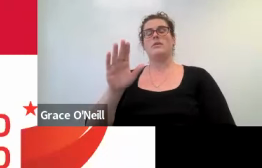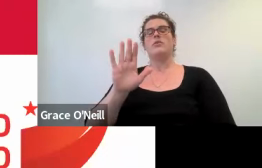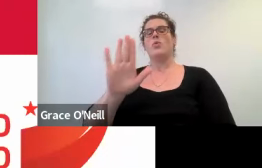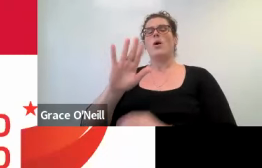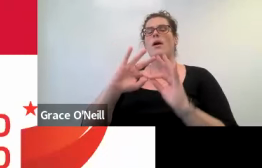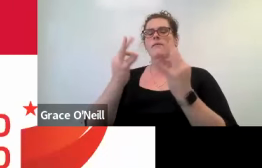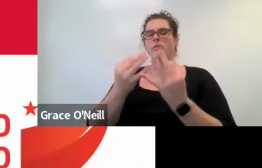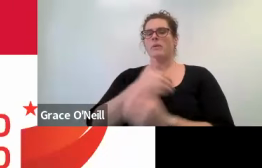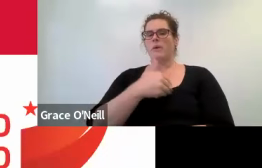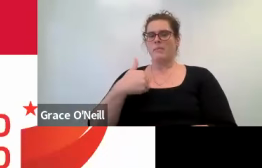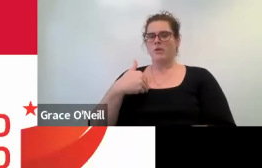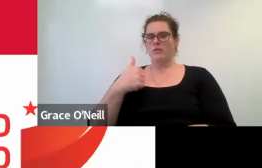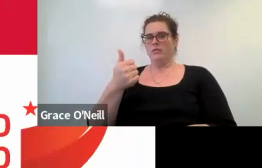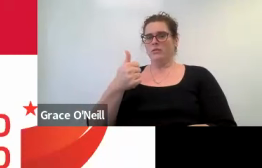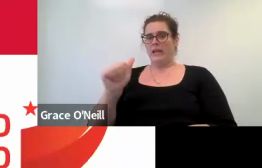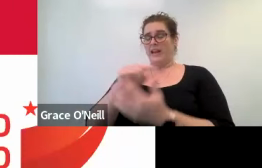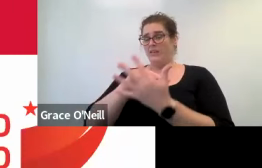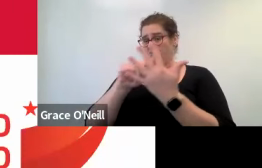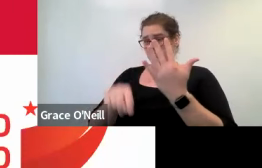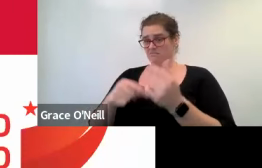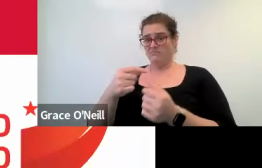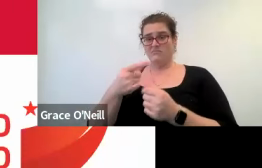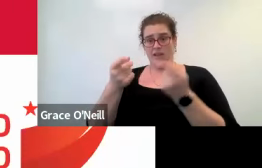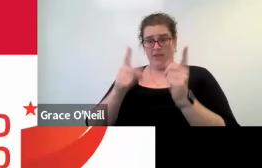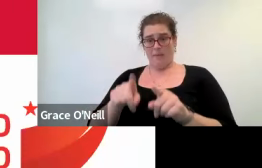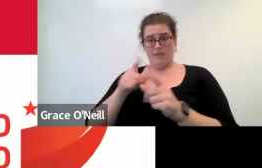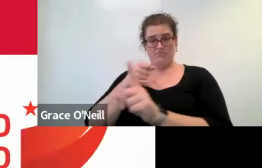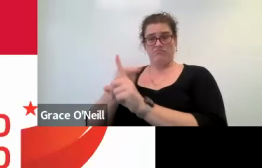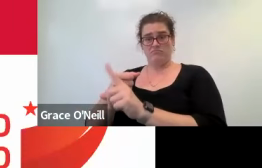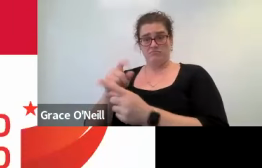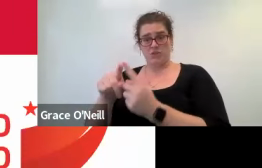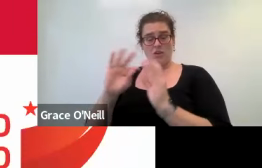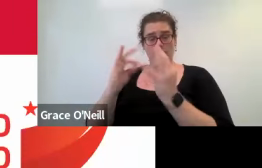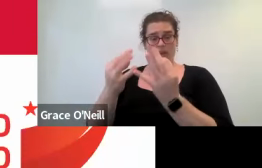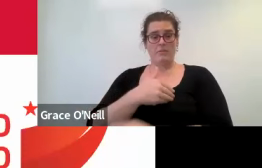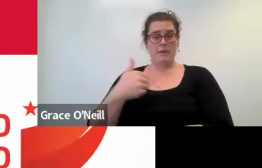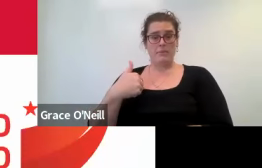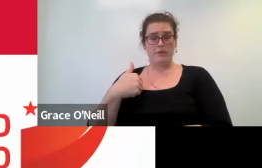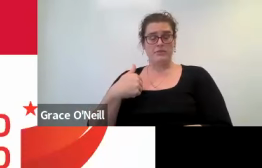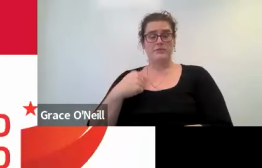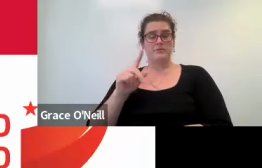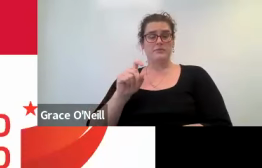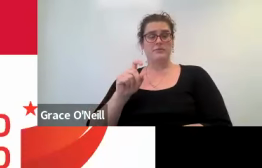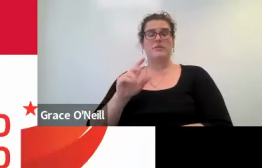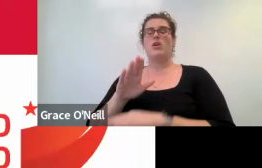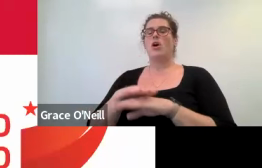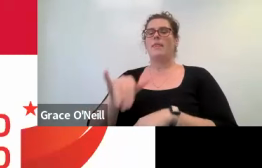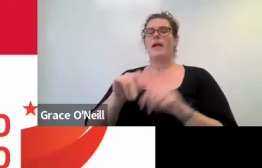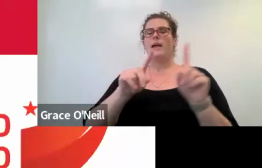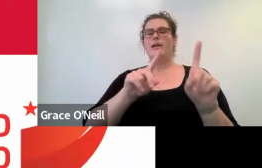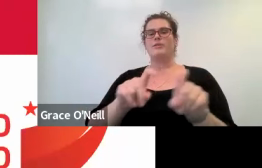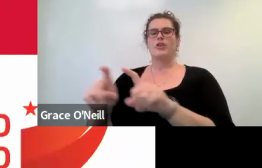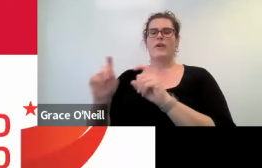your family member because of COVID-19? When the survey various